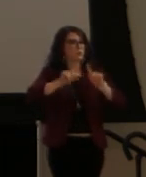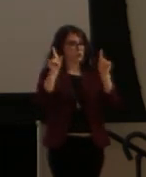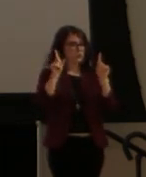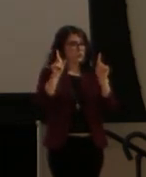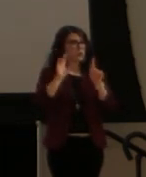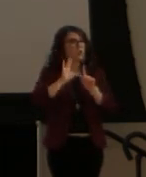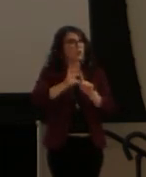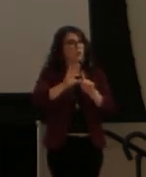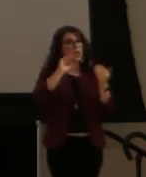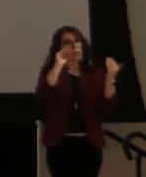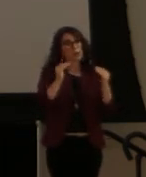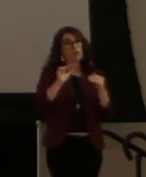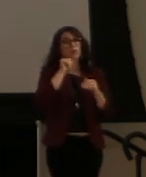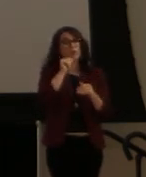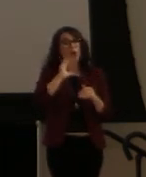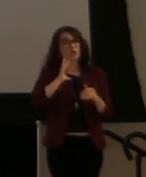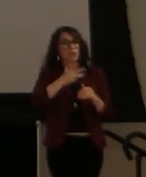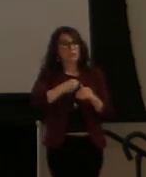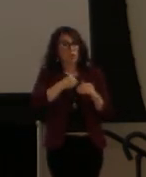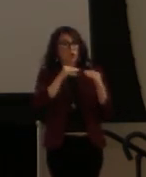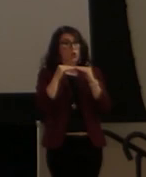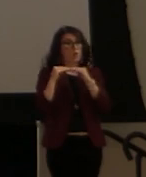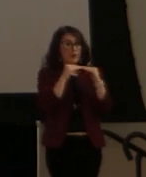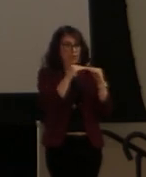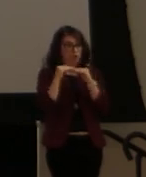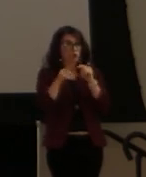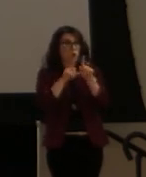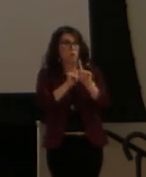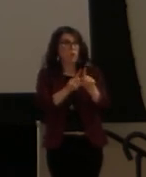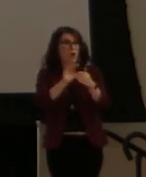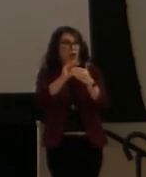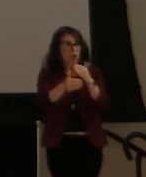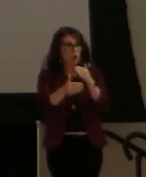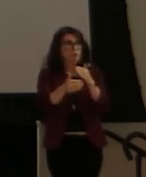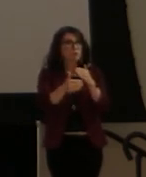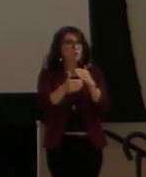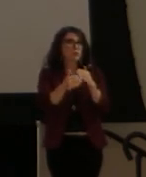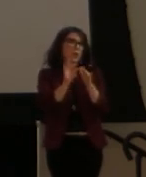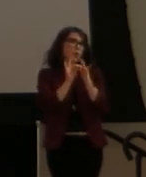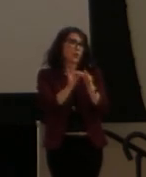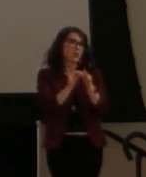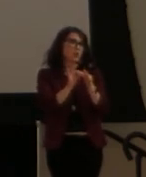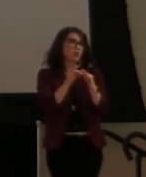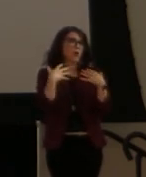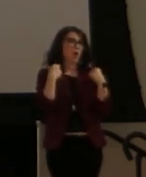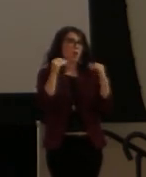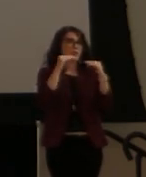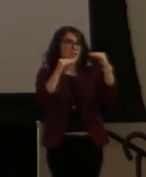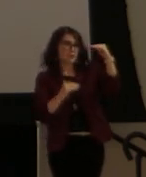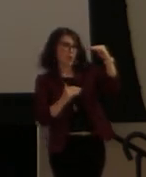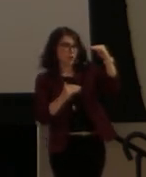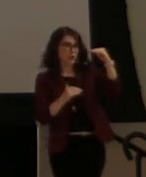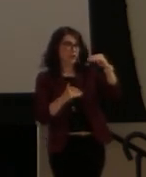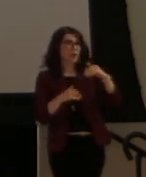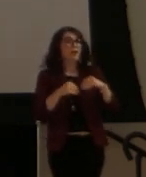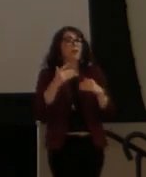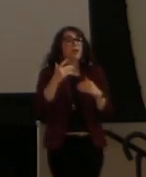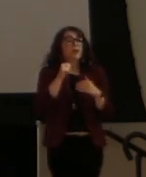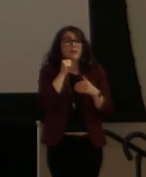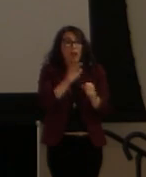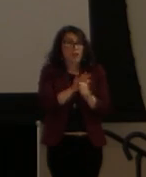to their non-transgender peers, report outcomes as far as health disparities, lack of access to